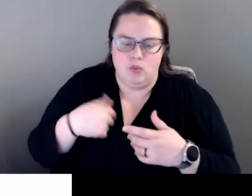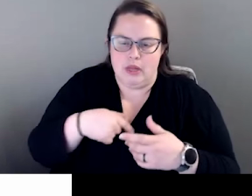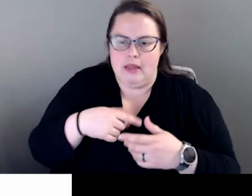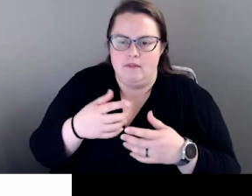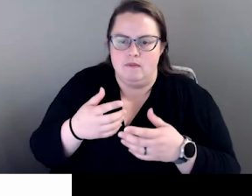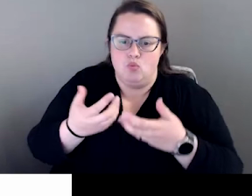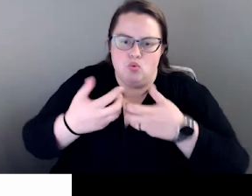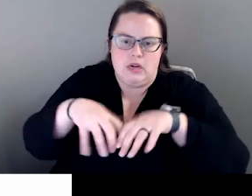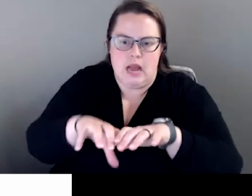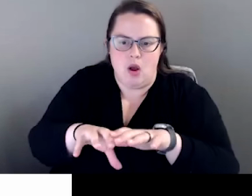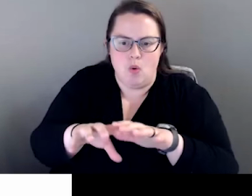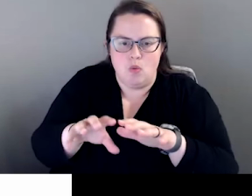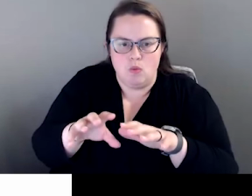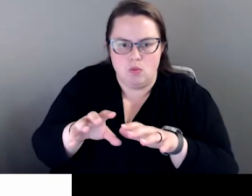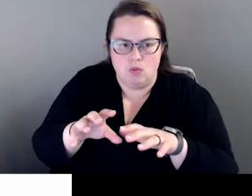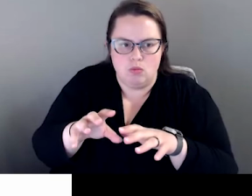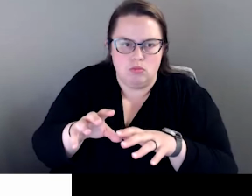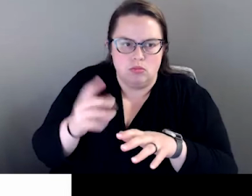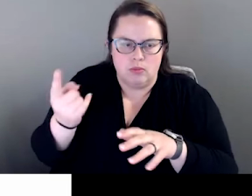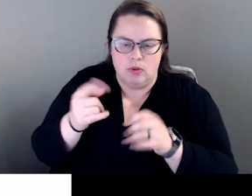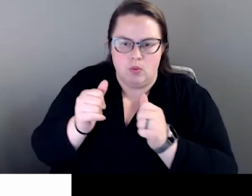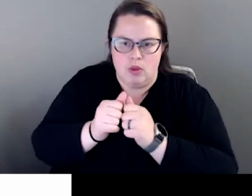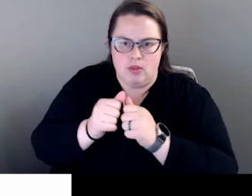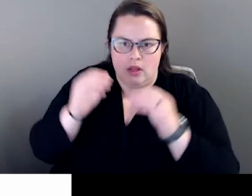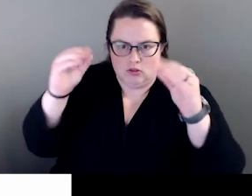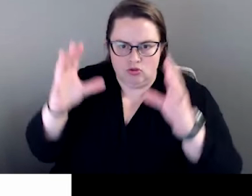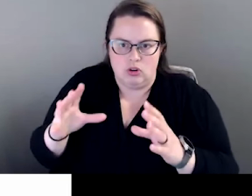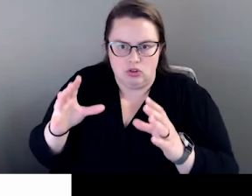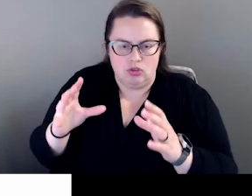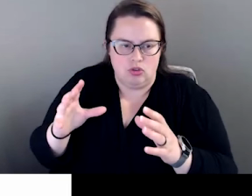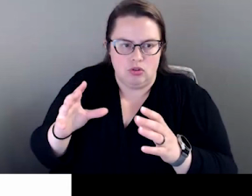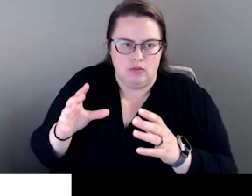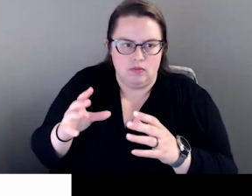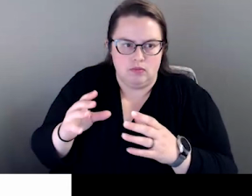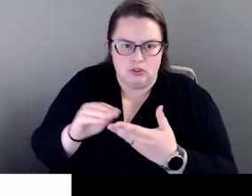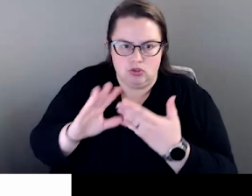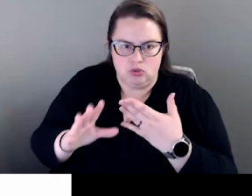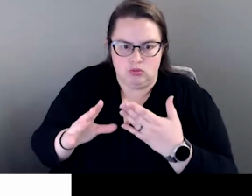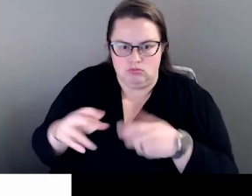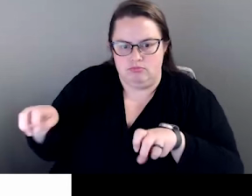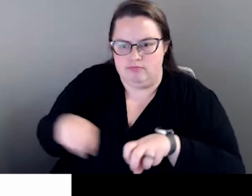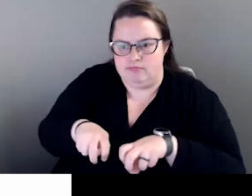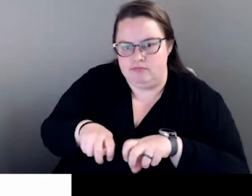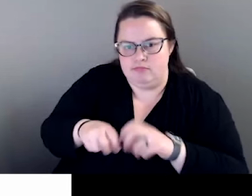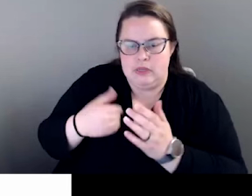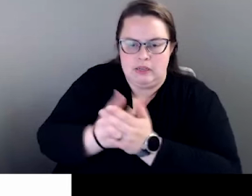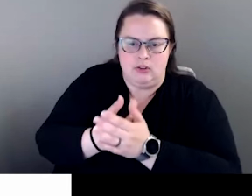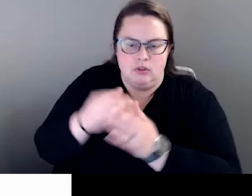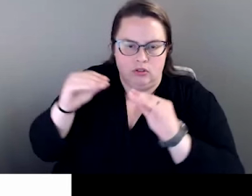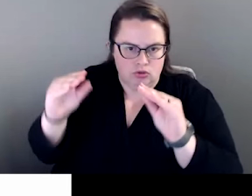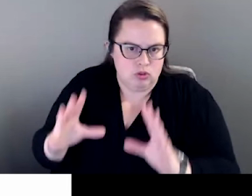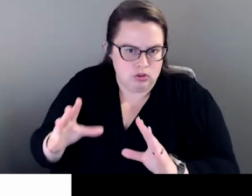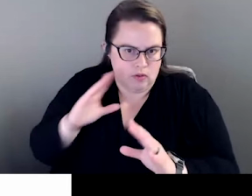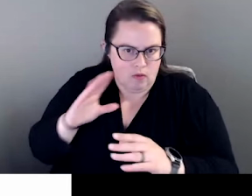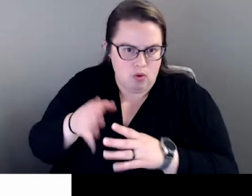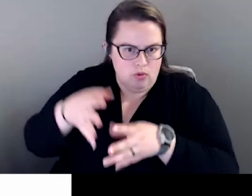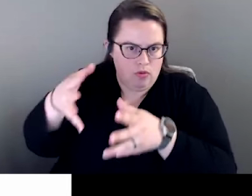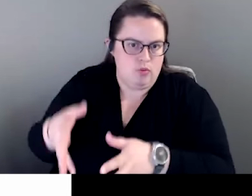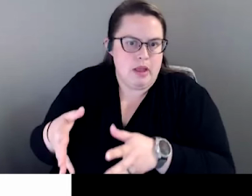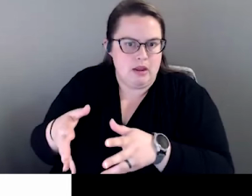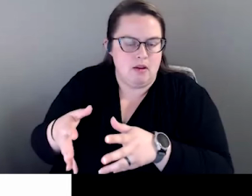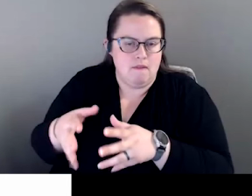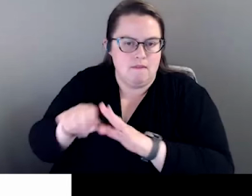where like the instructor had the student sit like right by the instructor for the remaining of